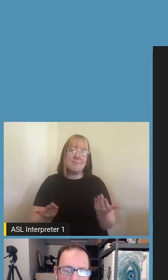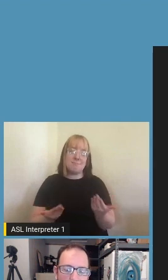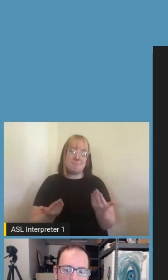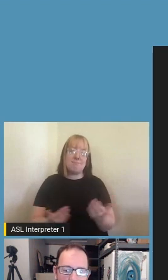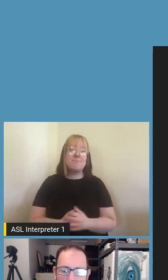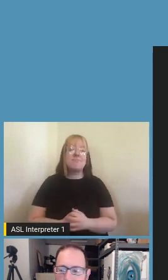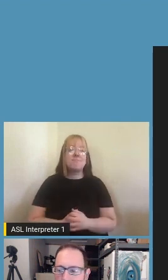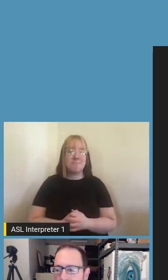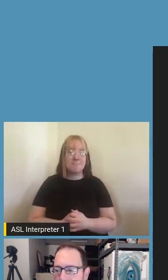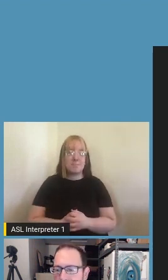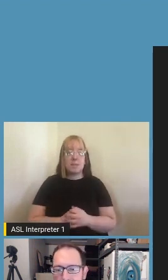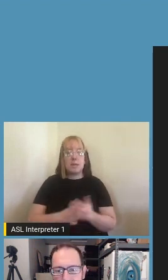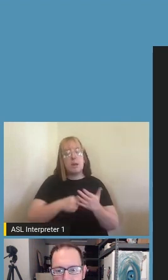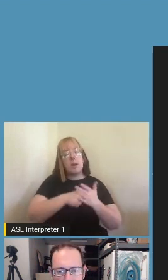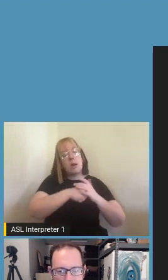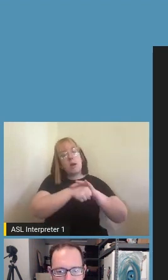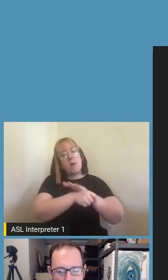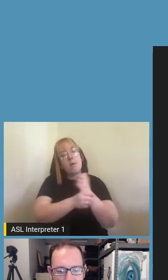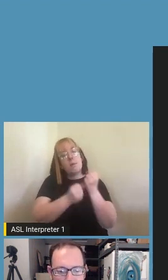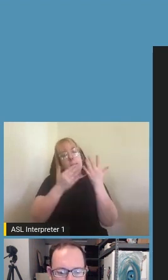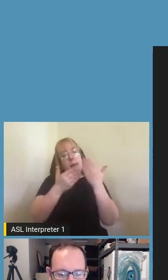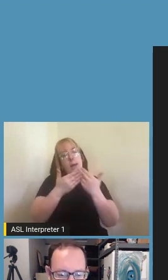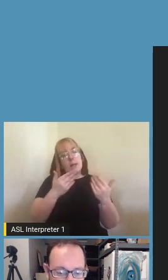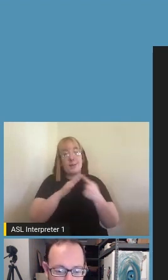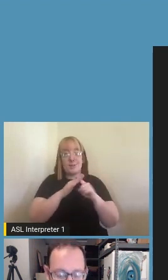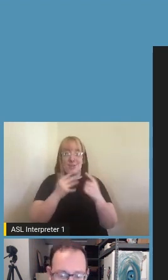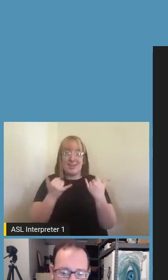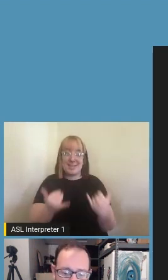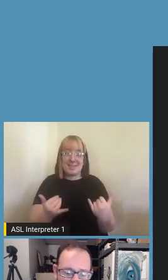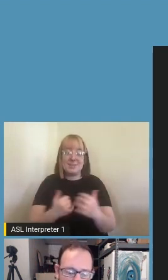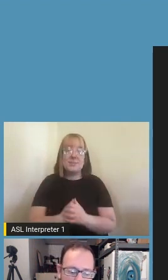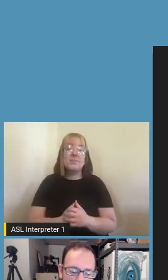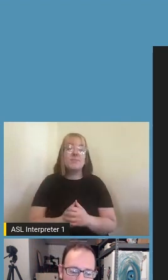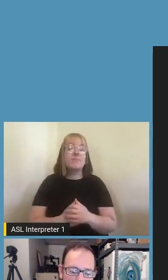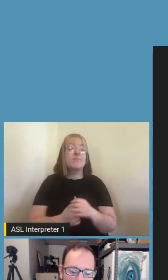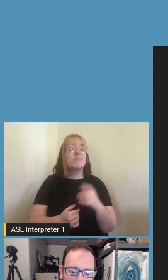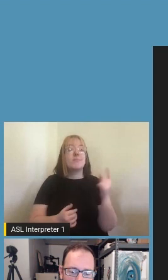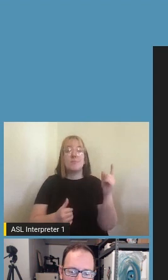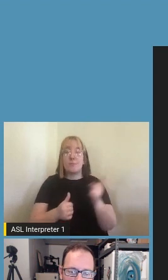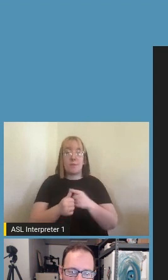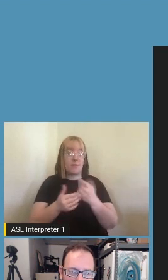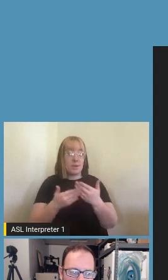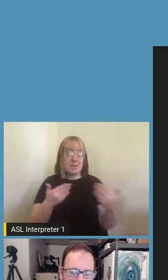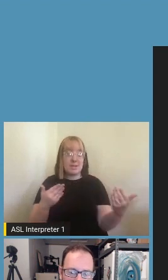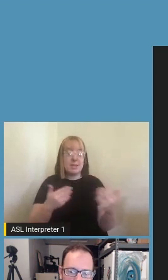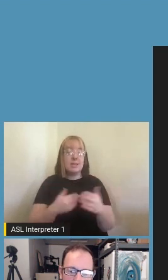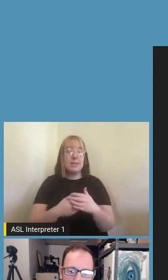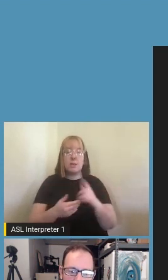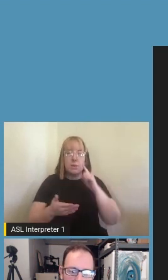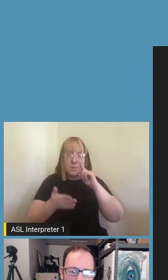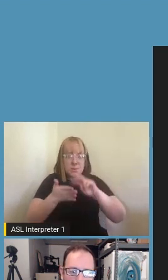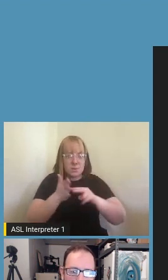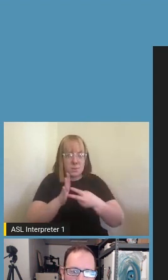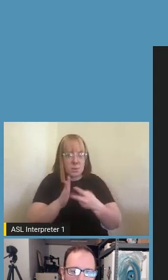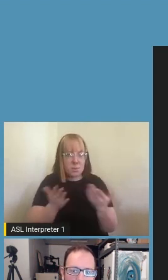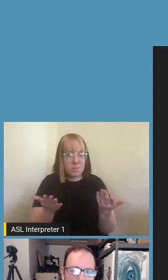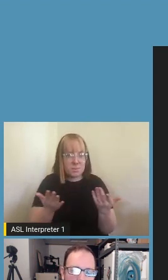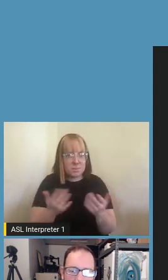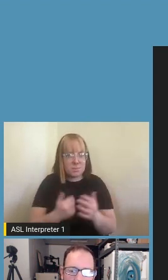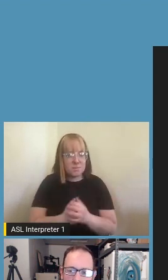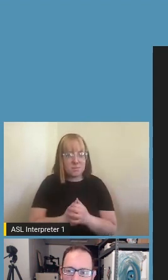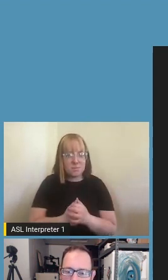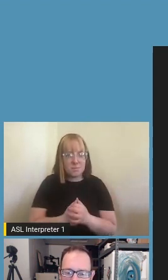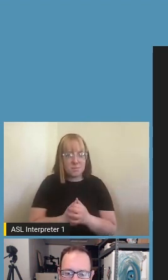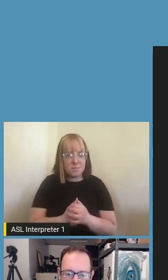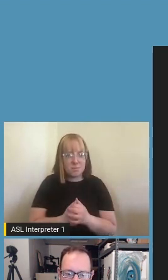stuff rapid fire starting right now. Okay, so the first thing is, what is the purpose? What do you want